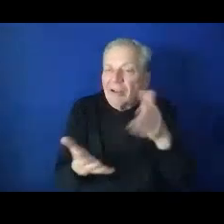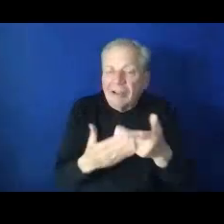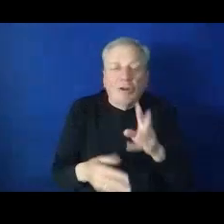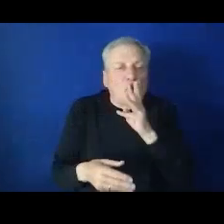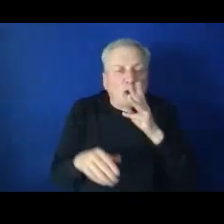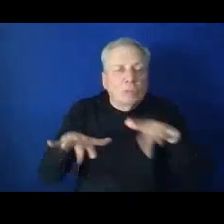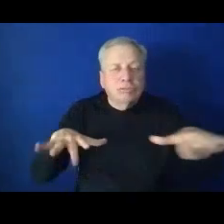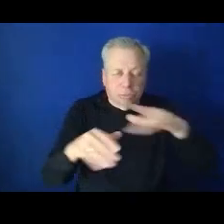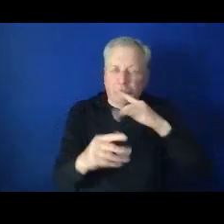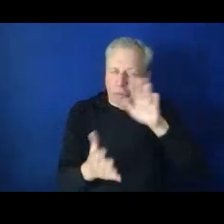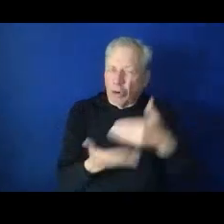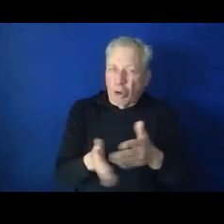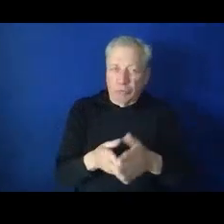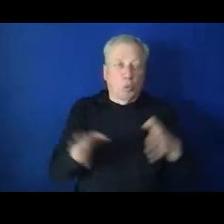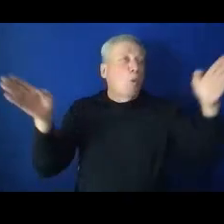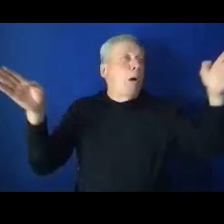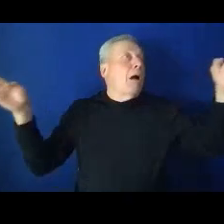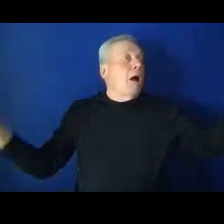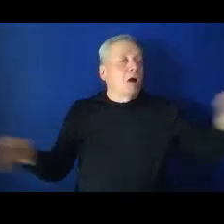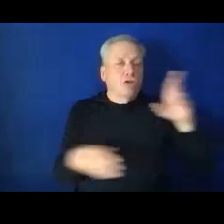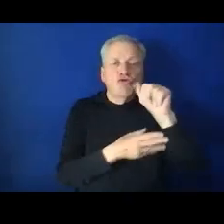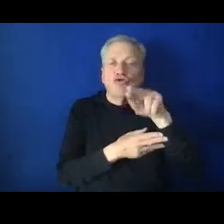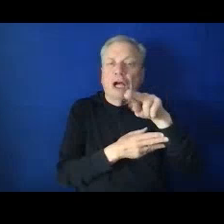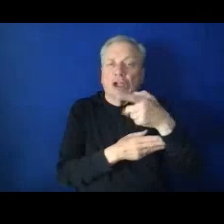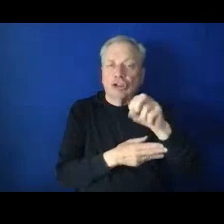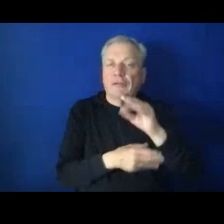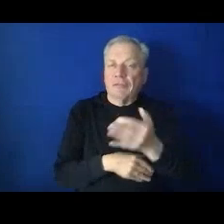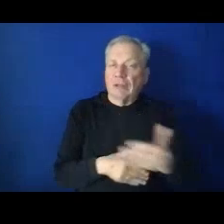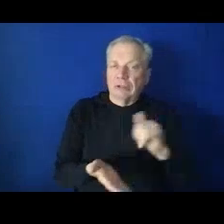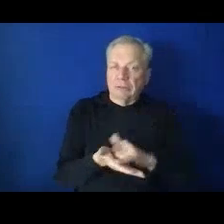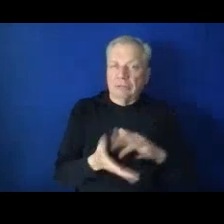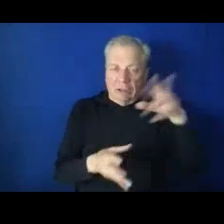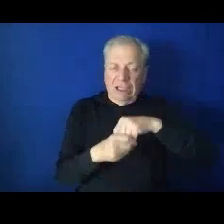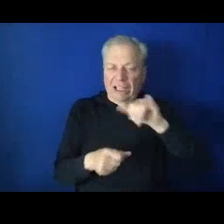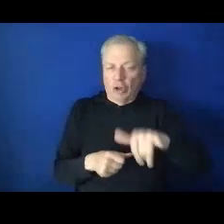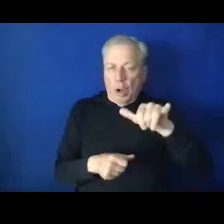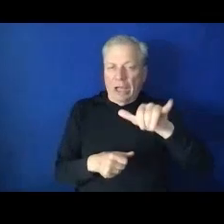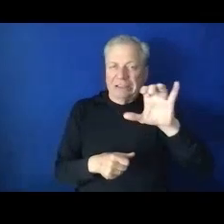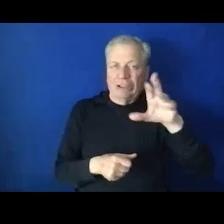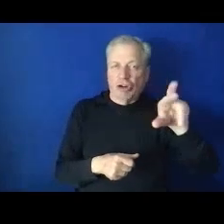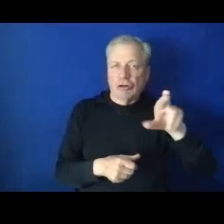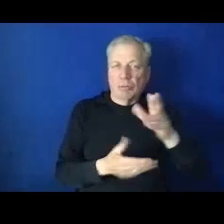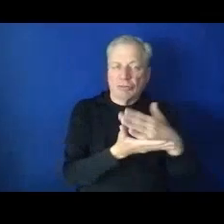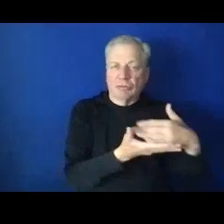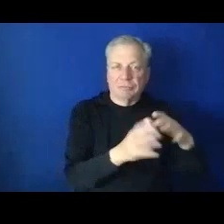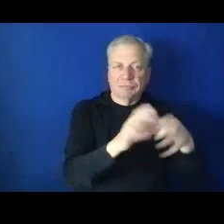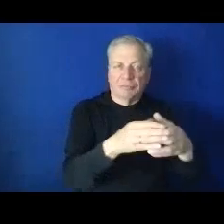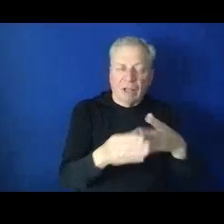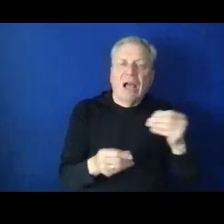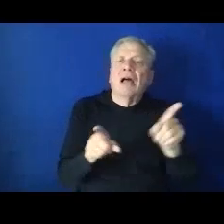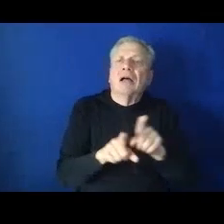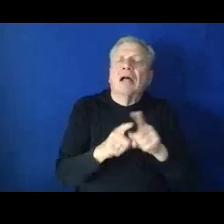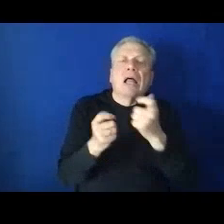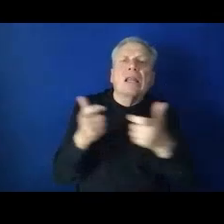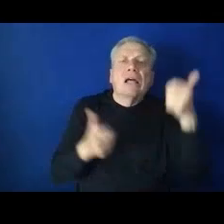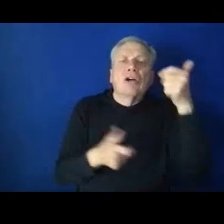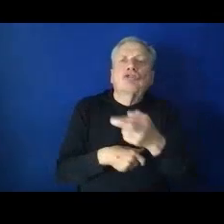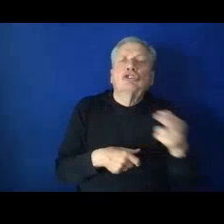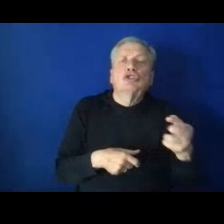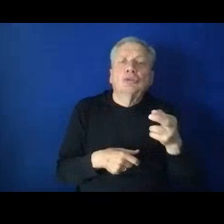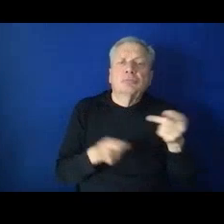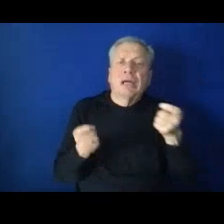really a wide range, a really large portfolio that's inside the YCR. Major resource management issues. And